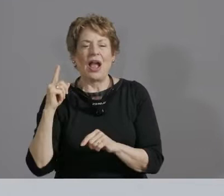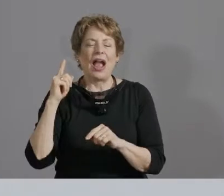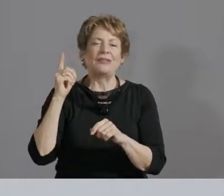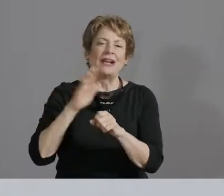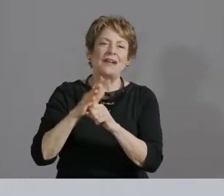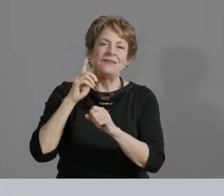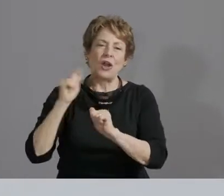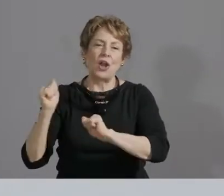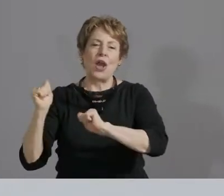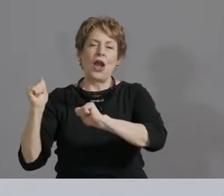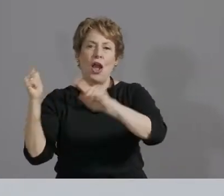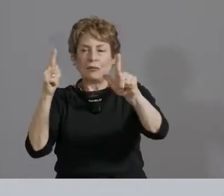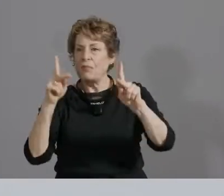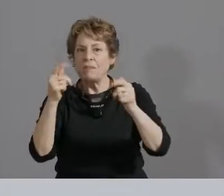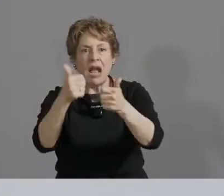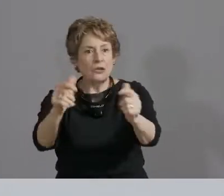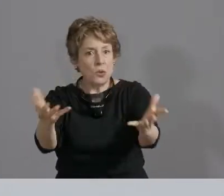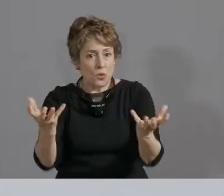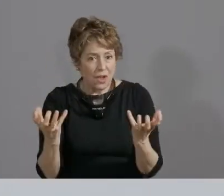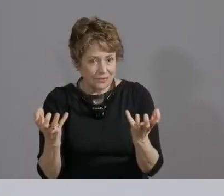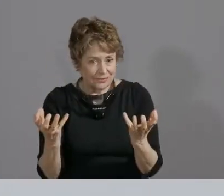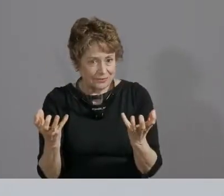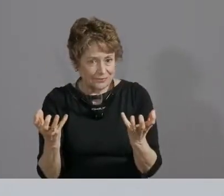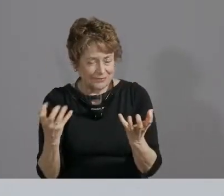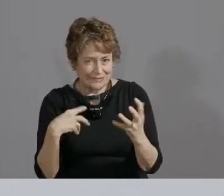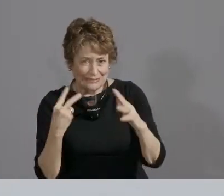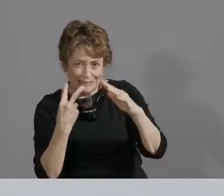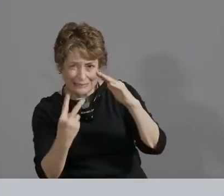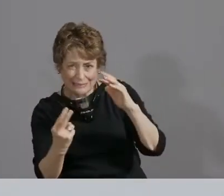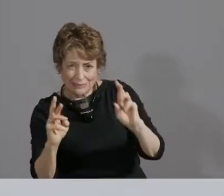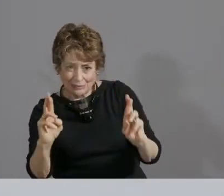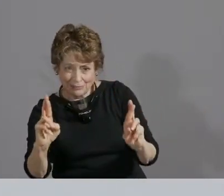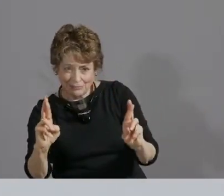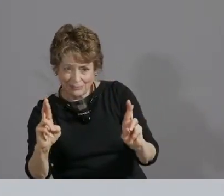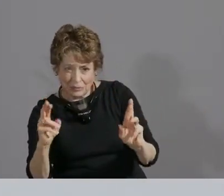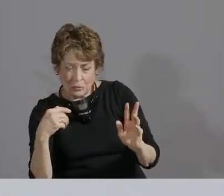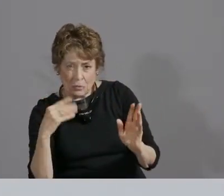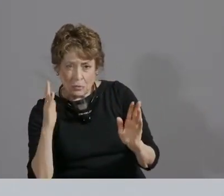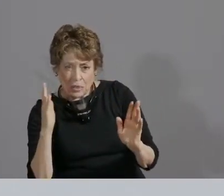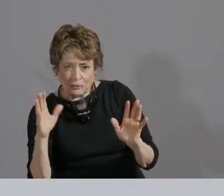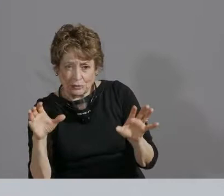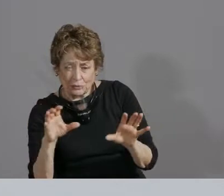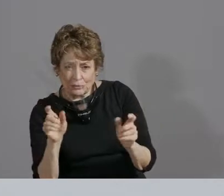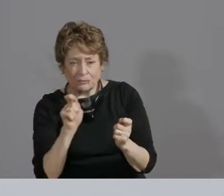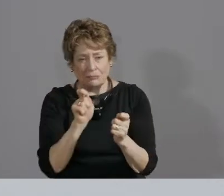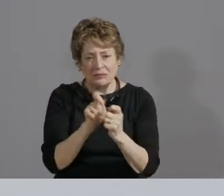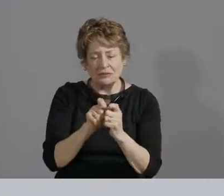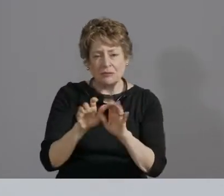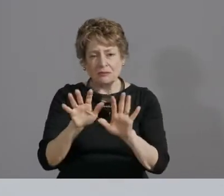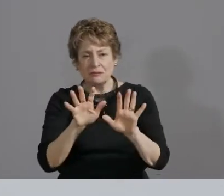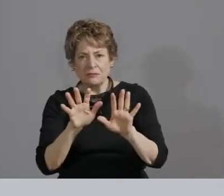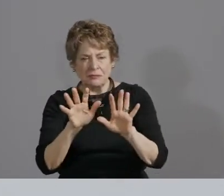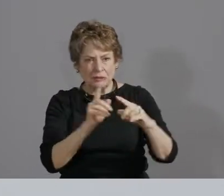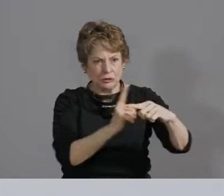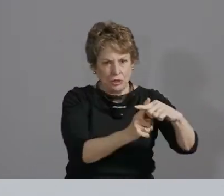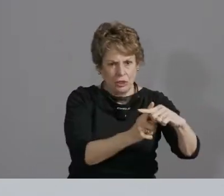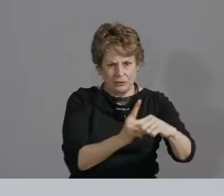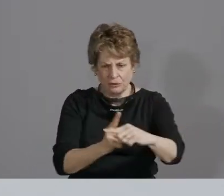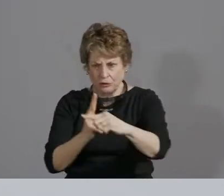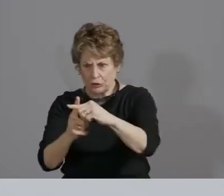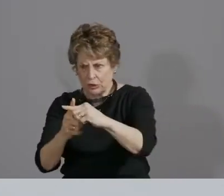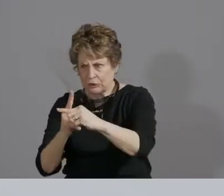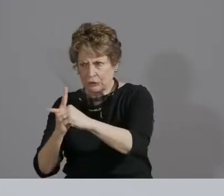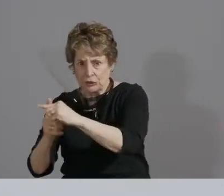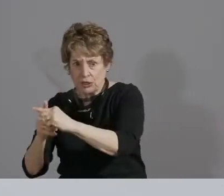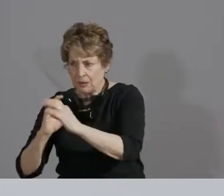now, but we'll be doing some targeted communication strategies to try to increase confidence in the vaccine and get as many people vaccinated